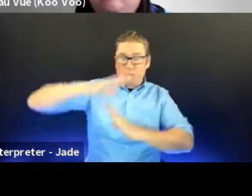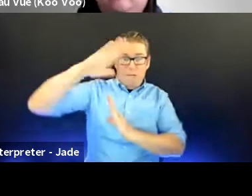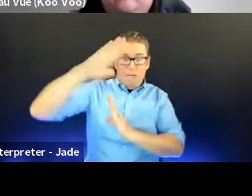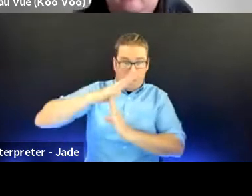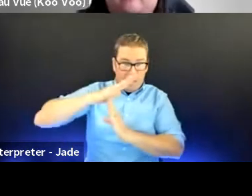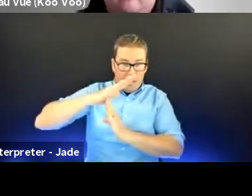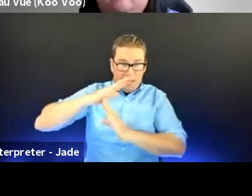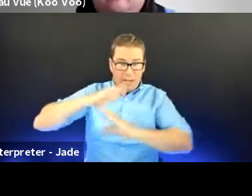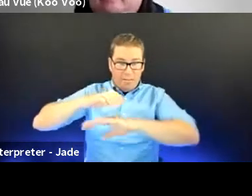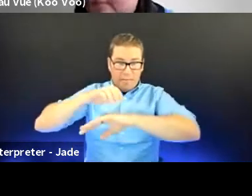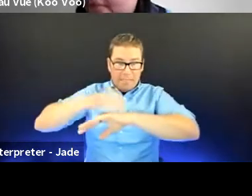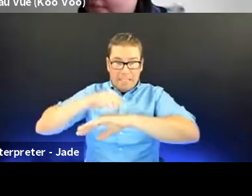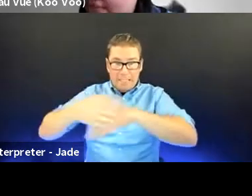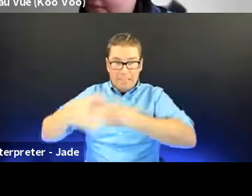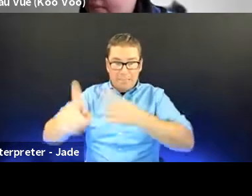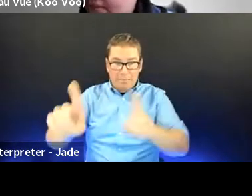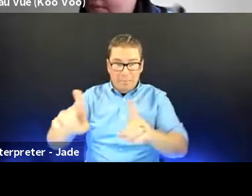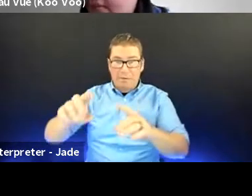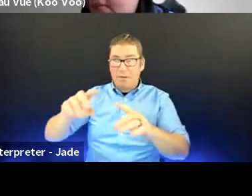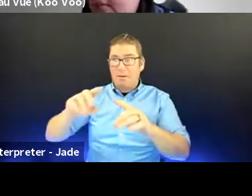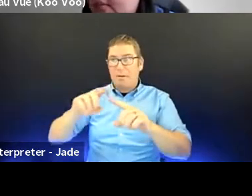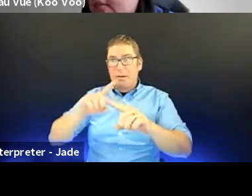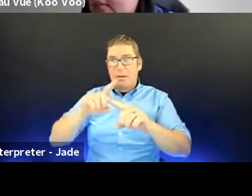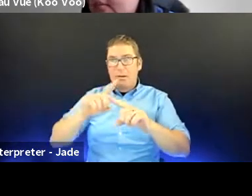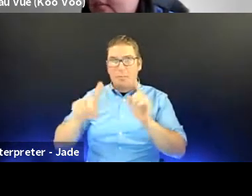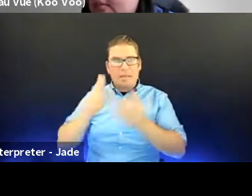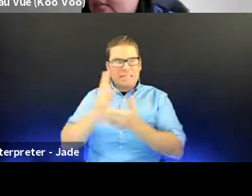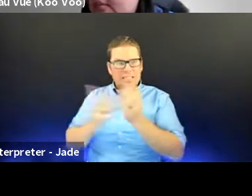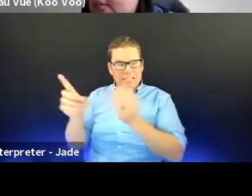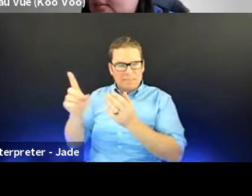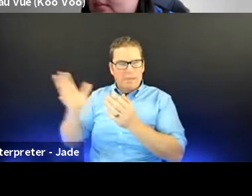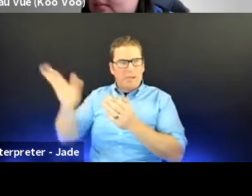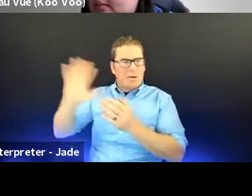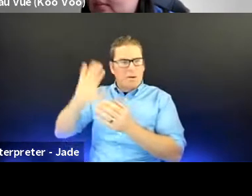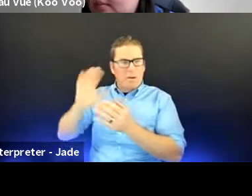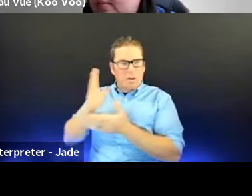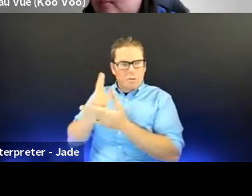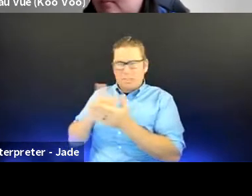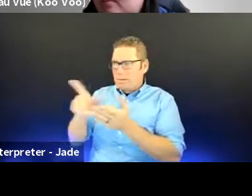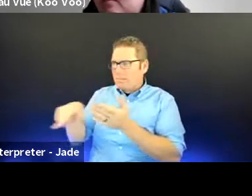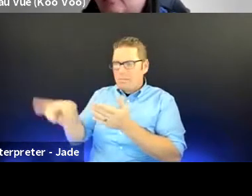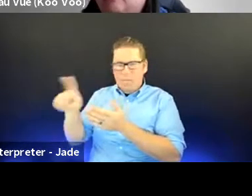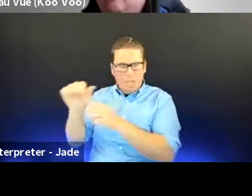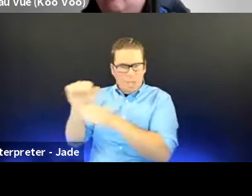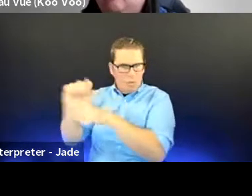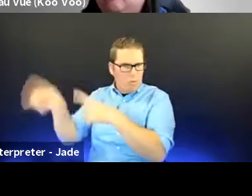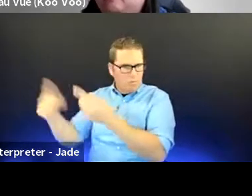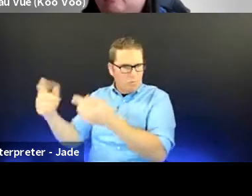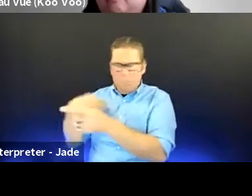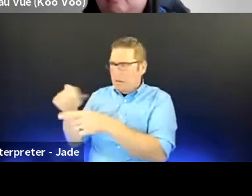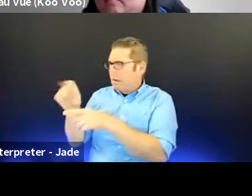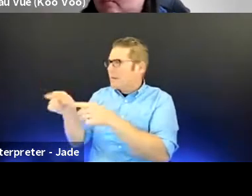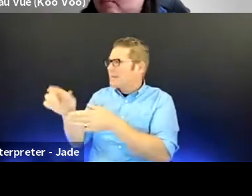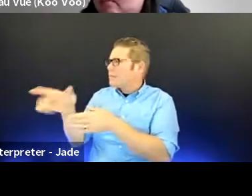started to retire that I came on with, I'd ask them, you know, what is it that keeps you going? And almost to the letter, they would all say the